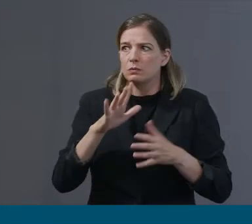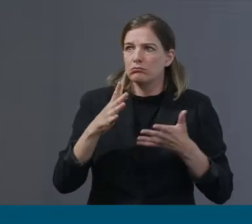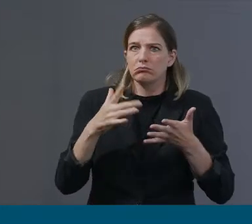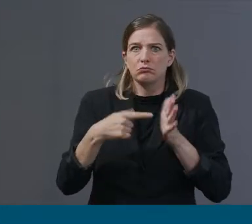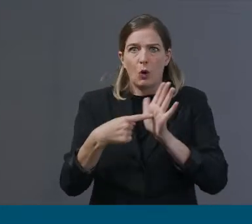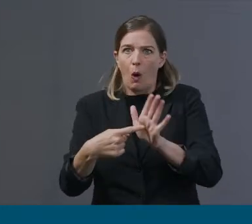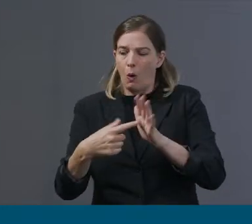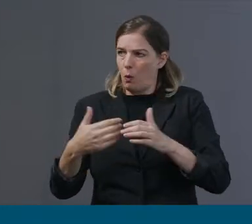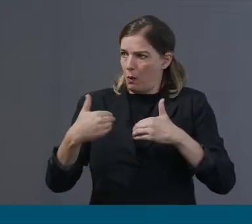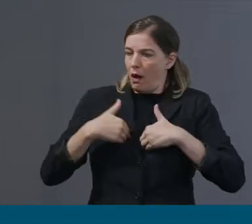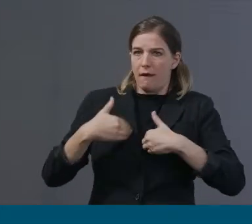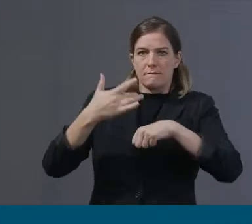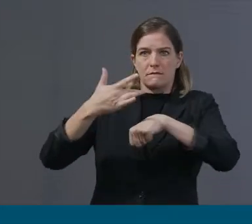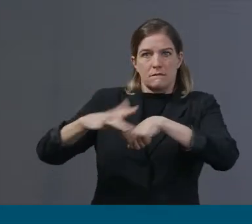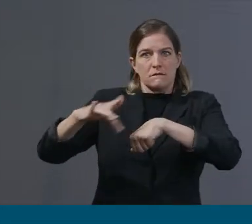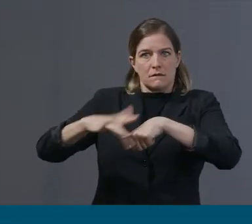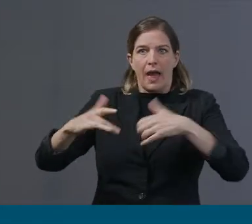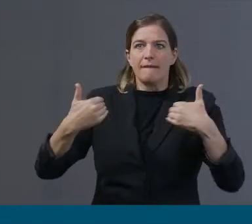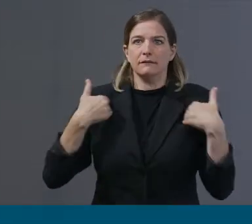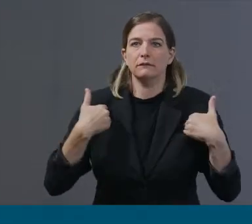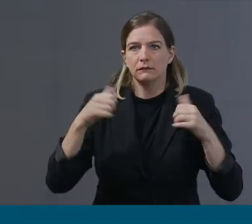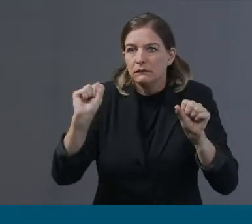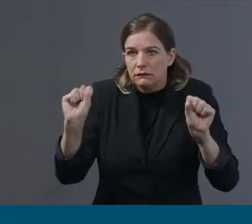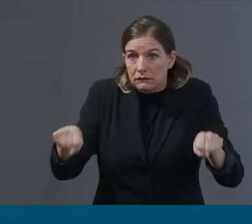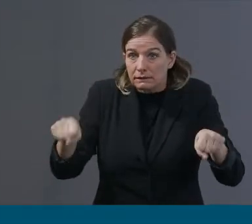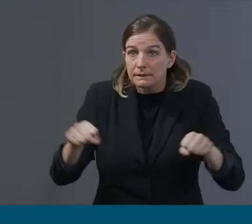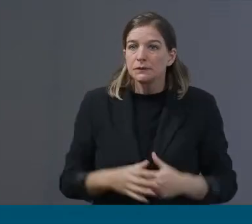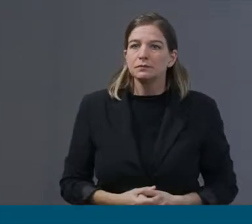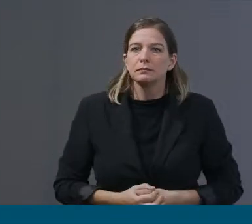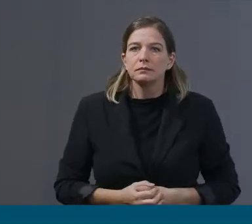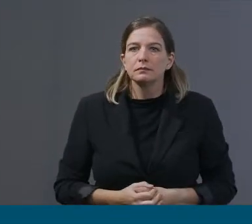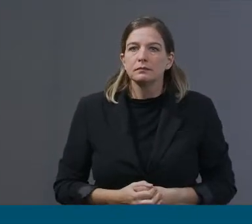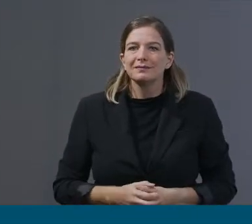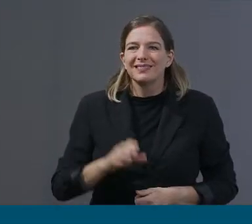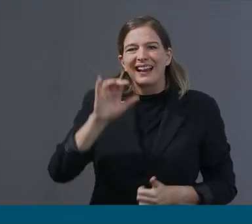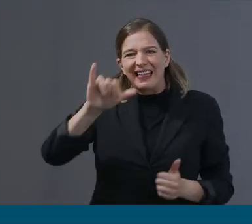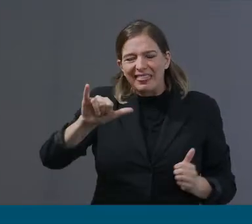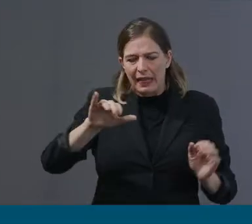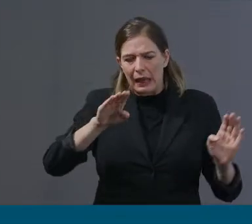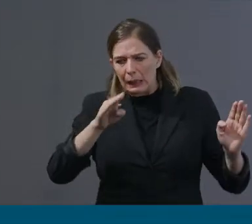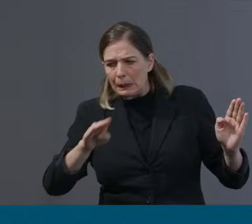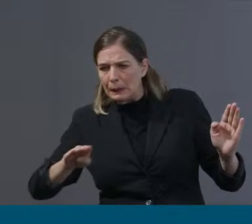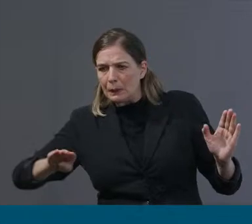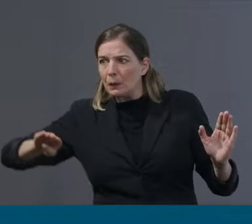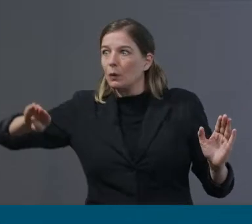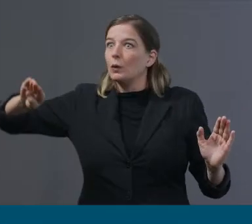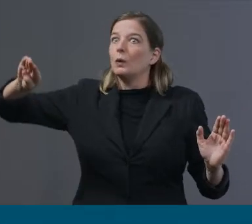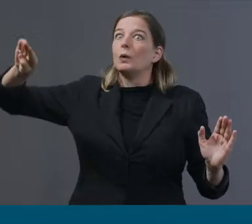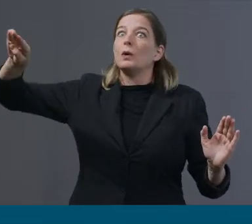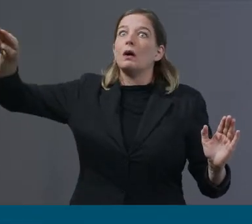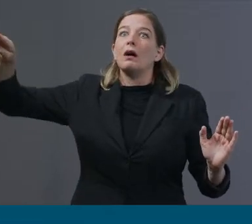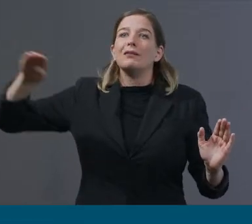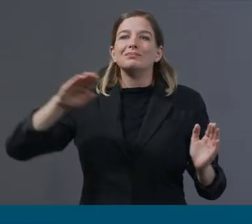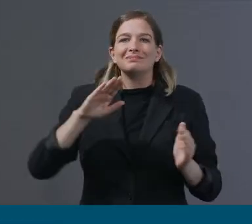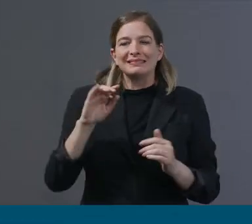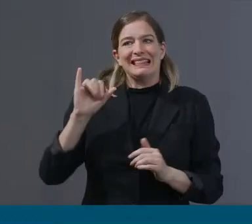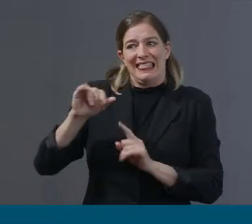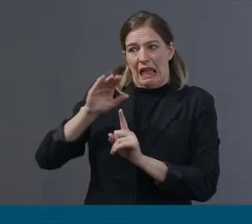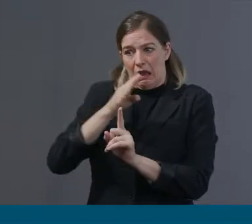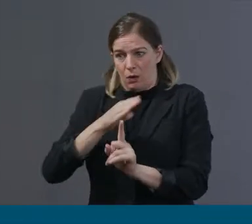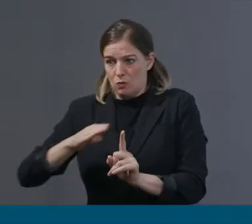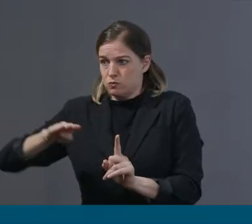but the increase, the direction, the cases are all